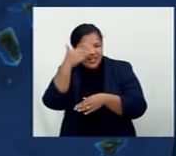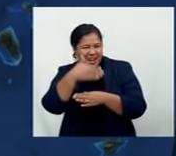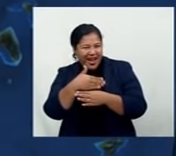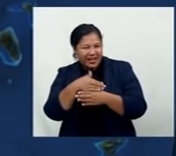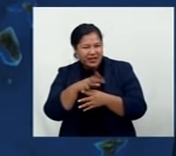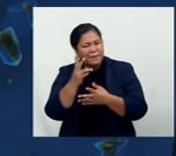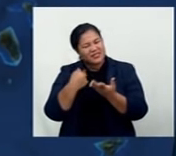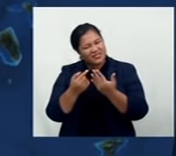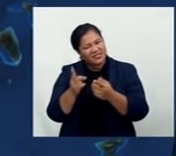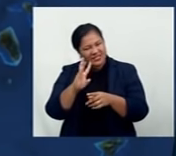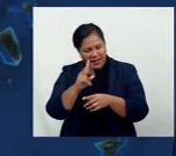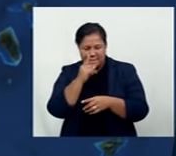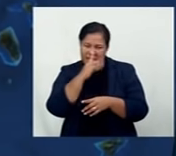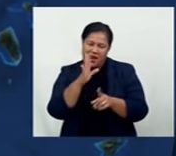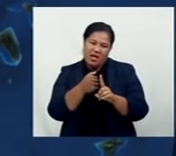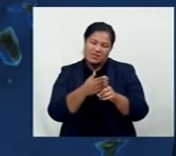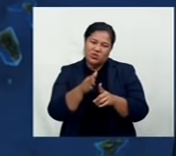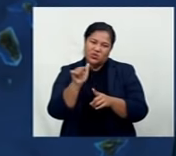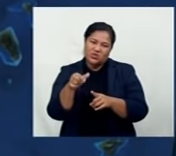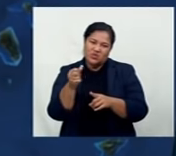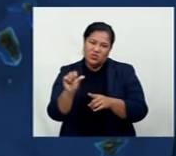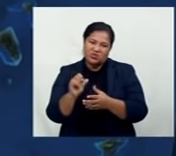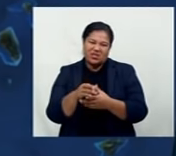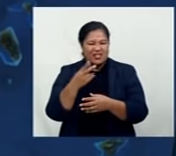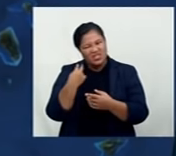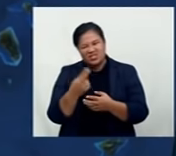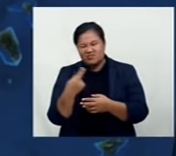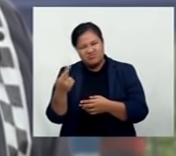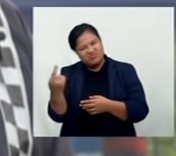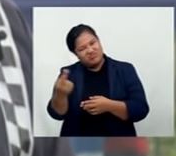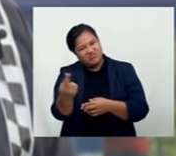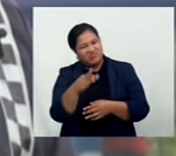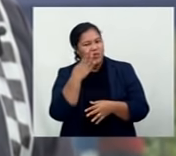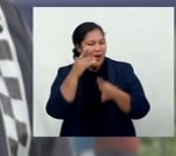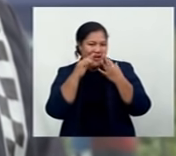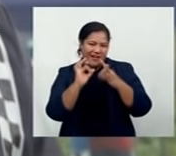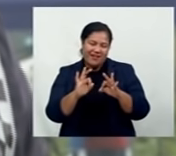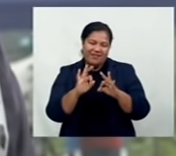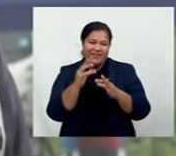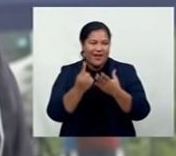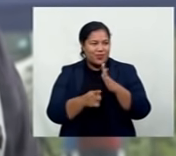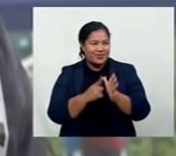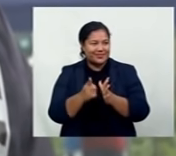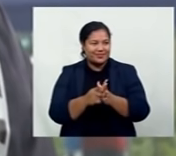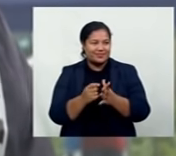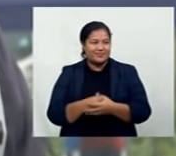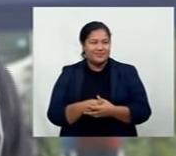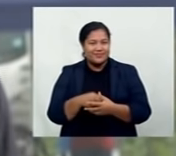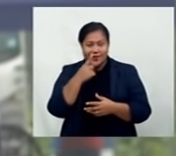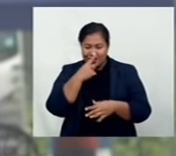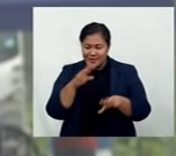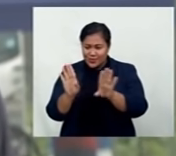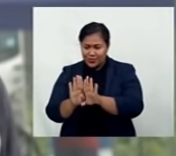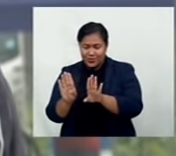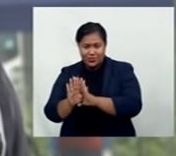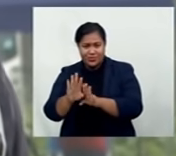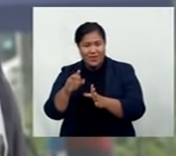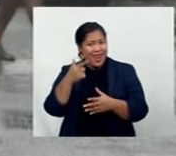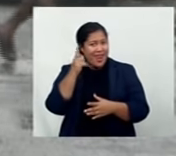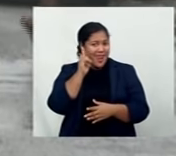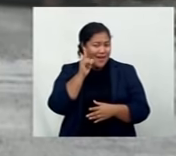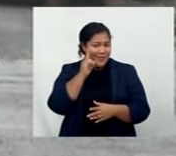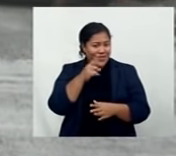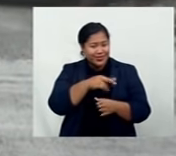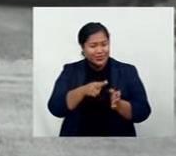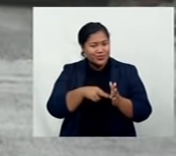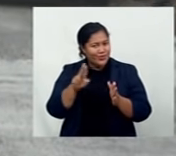abused and have been flouted for some time now. Those manning checkpoints in the Lami to Nosori containment